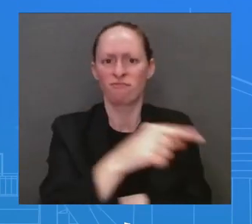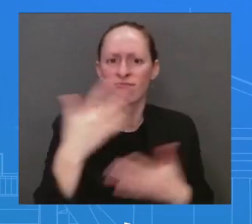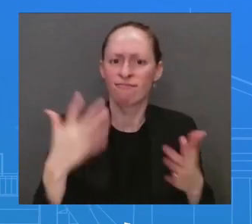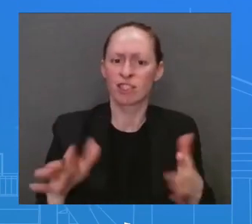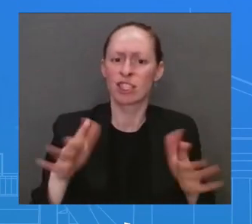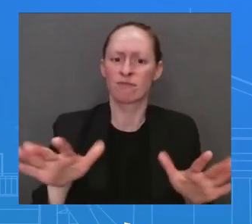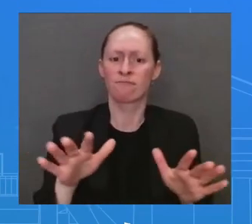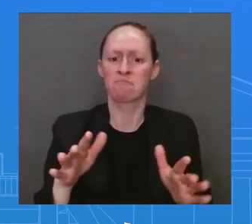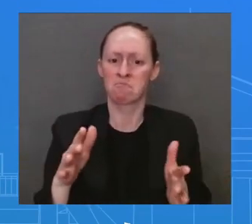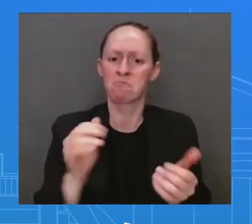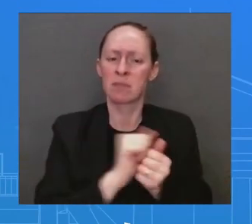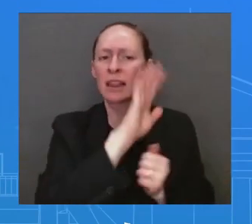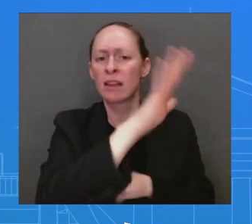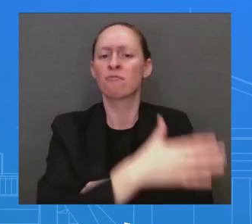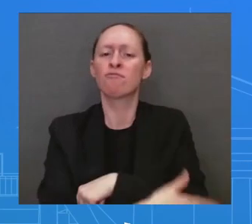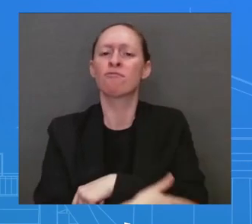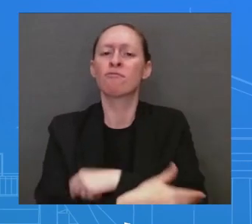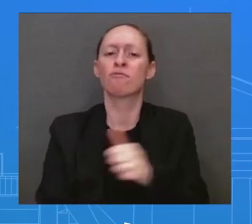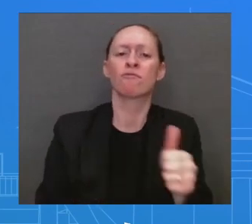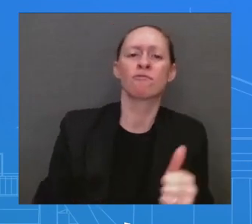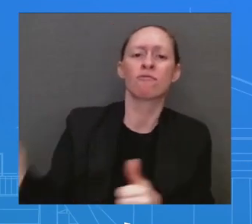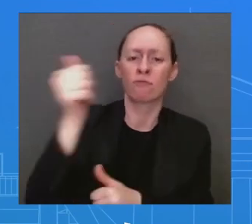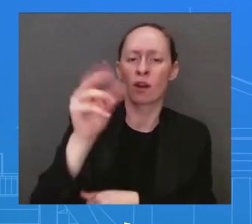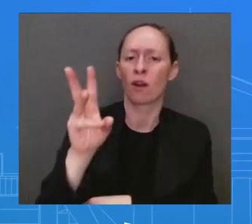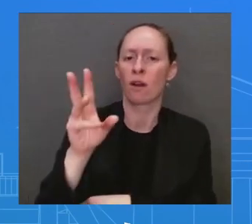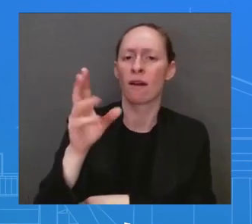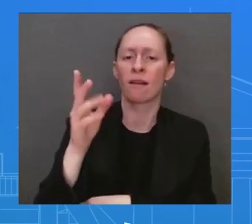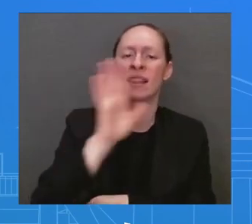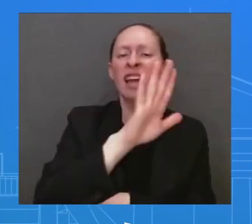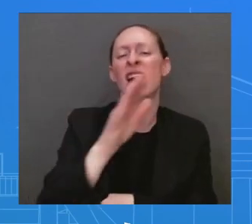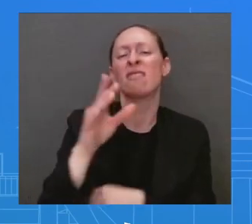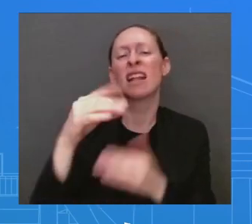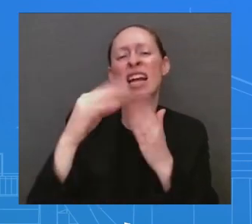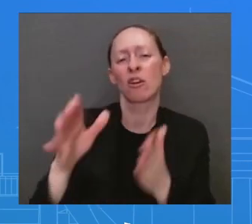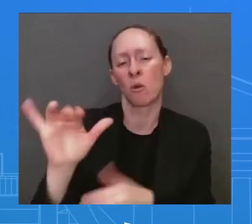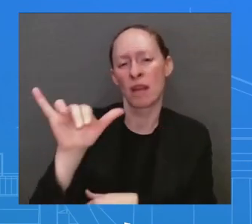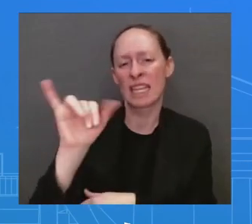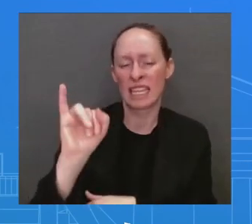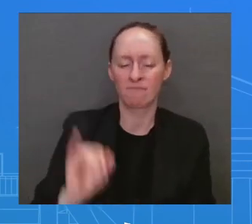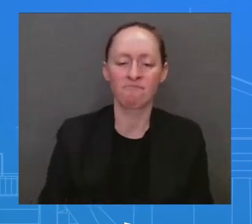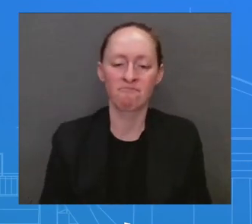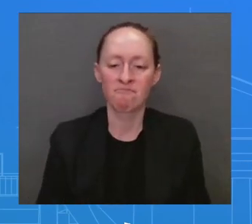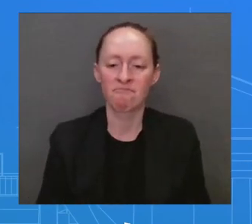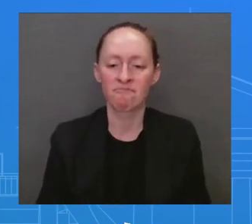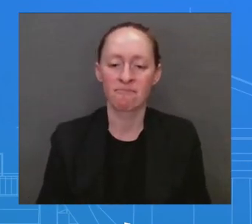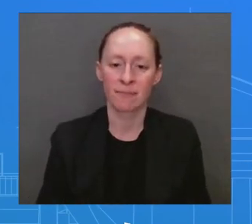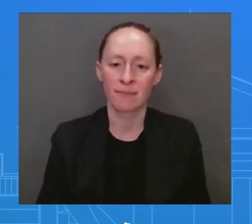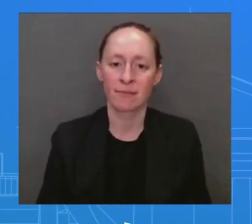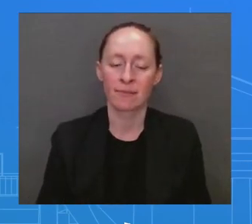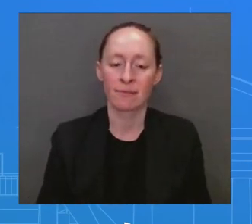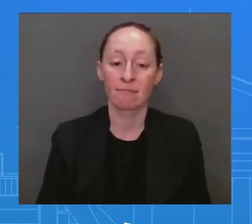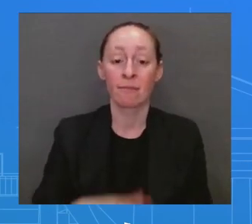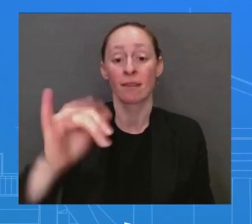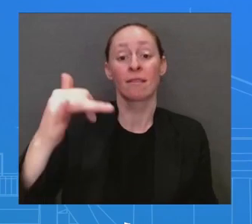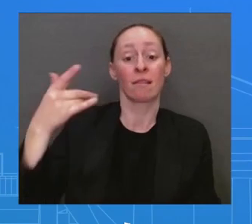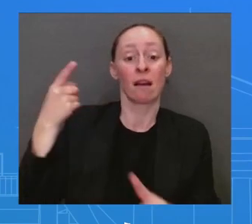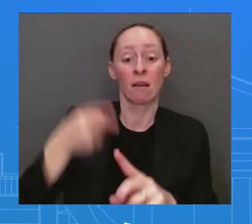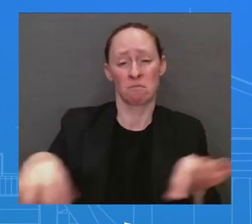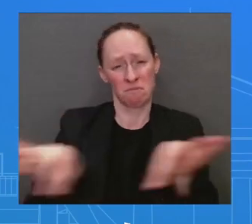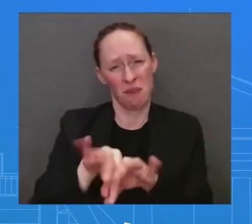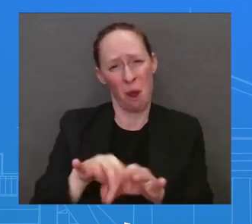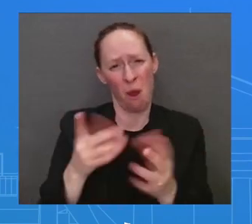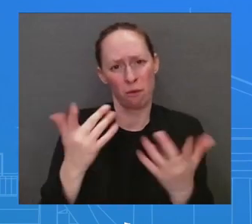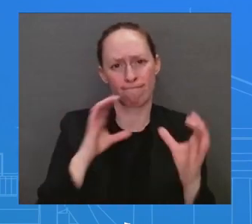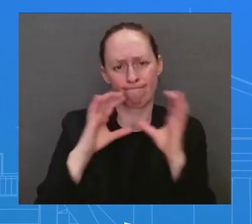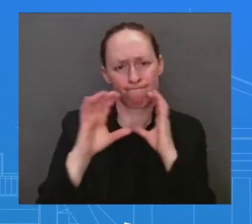So conversations with the Chinese and keeping the lines of communication open is really important. The President has said that many, many times. And of